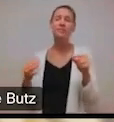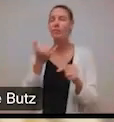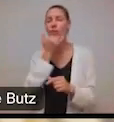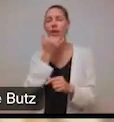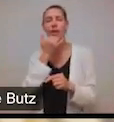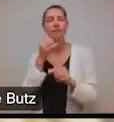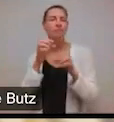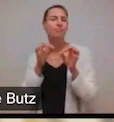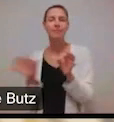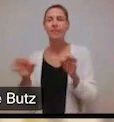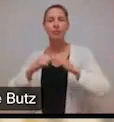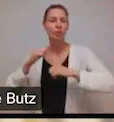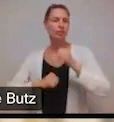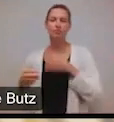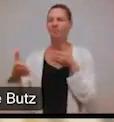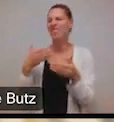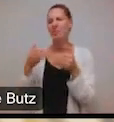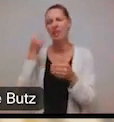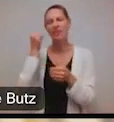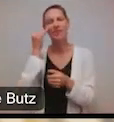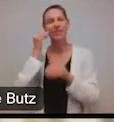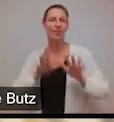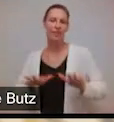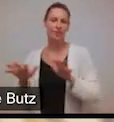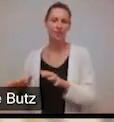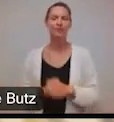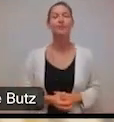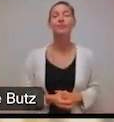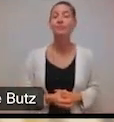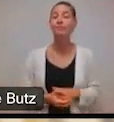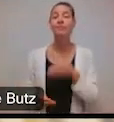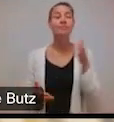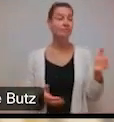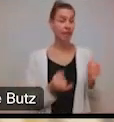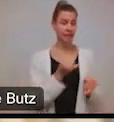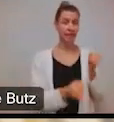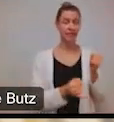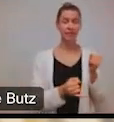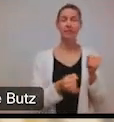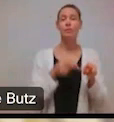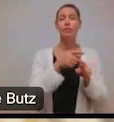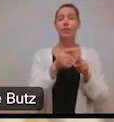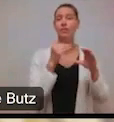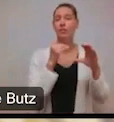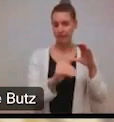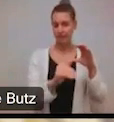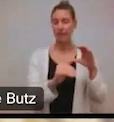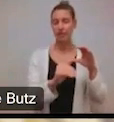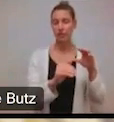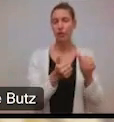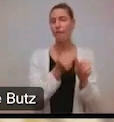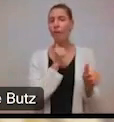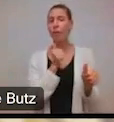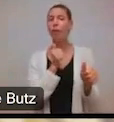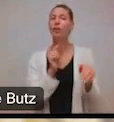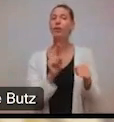structure. It doesn't make a difference. And lastly, professional emails avoid things